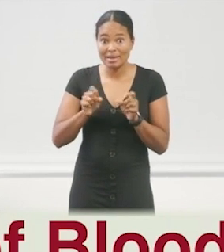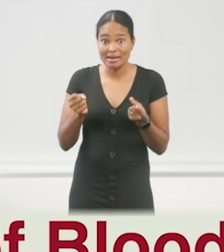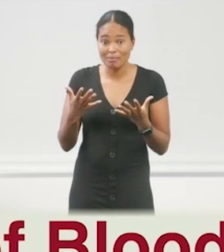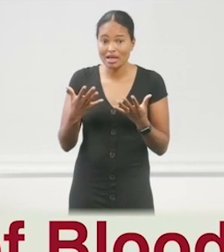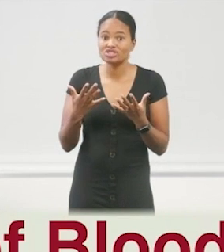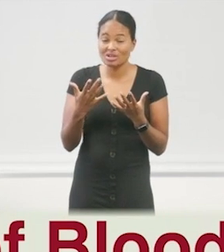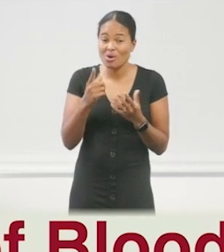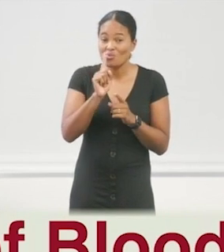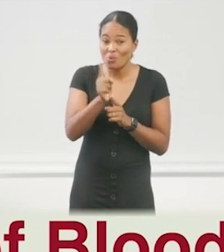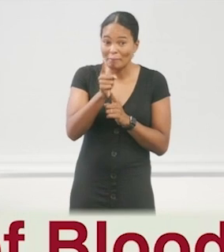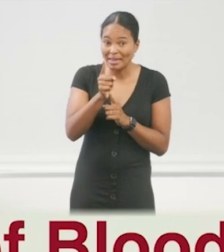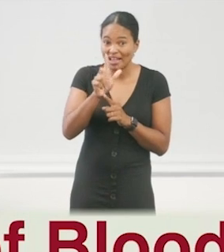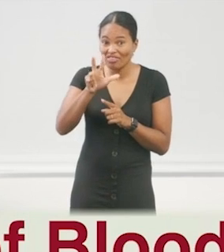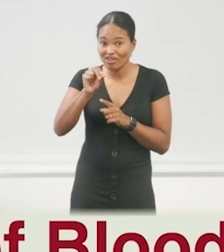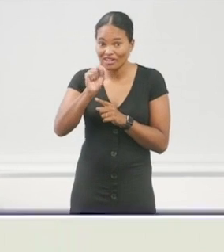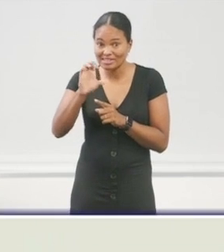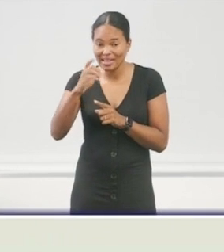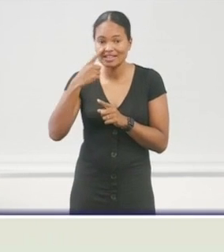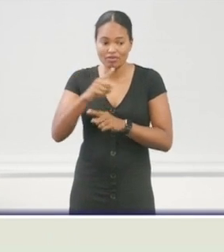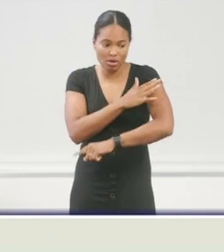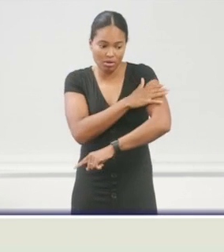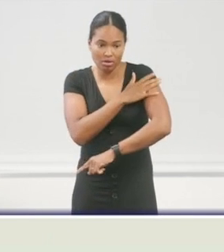major extremity injury.